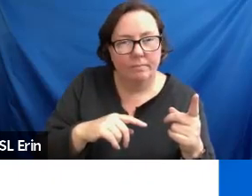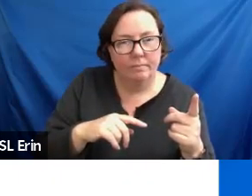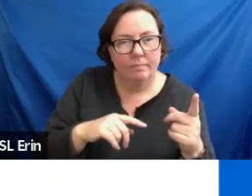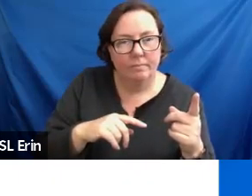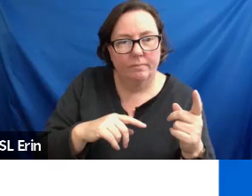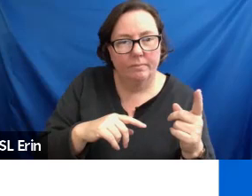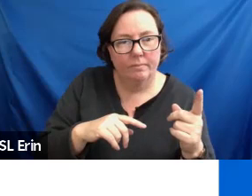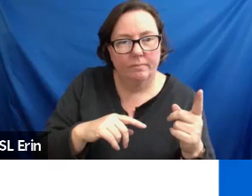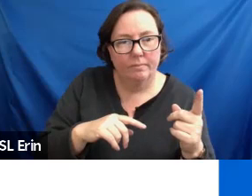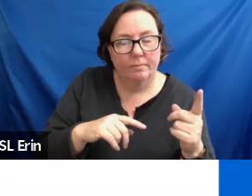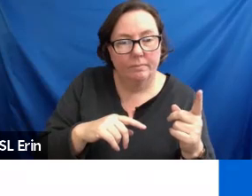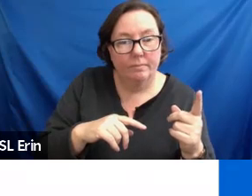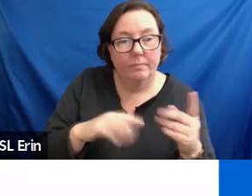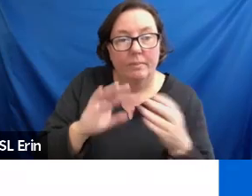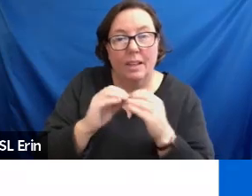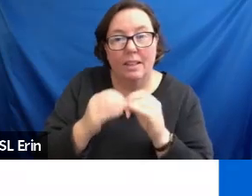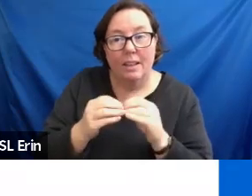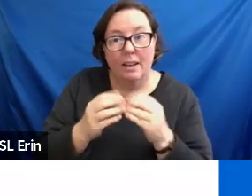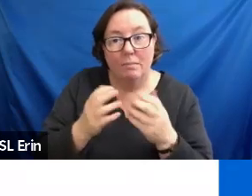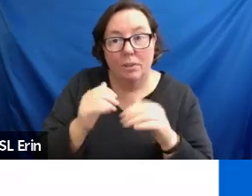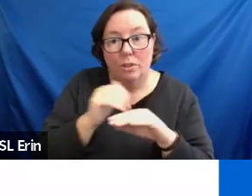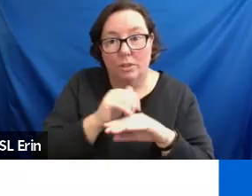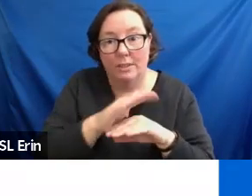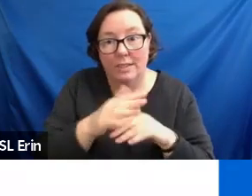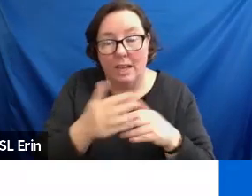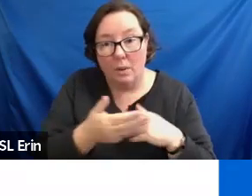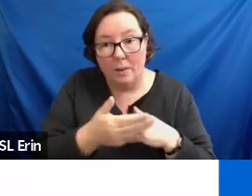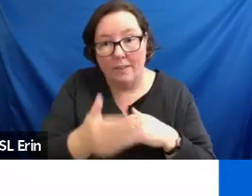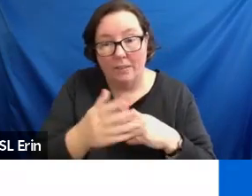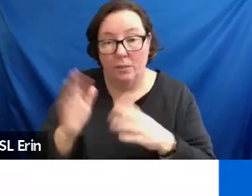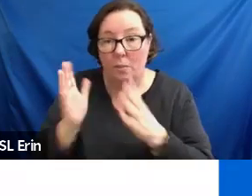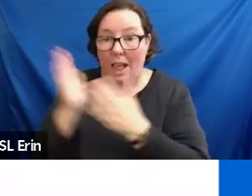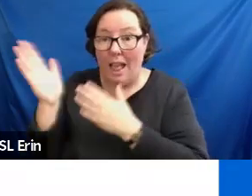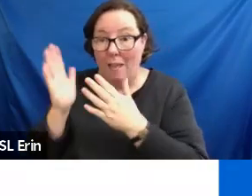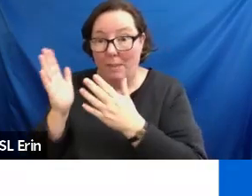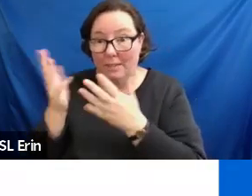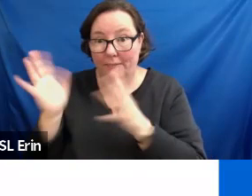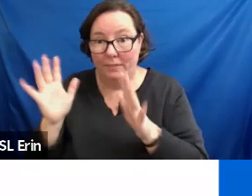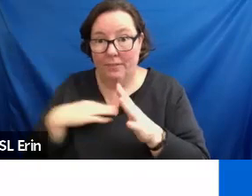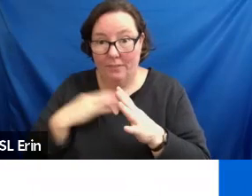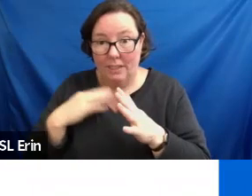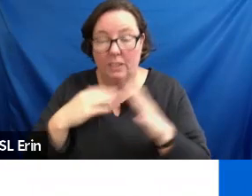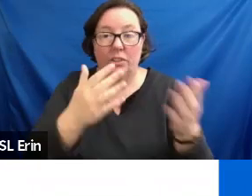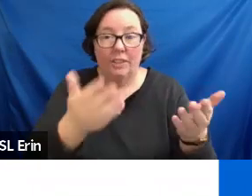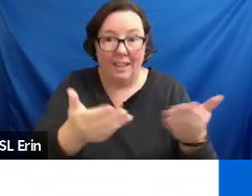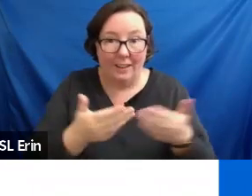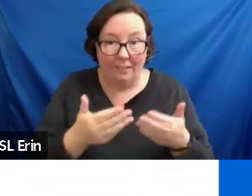So in terms of the number of invitations, of the total number of seventh grade applicants,